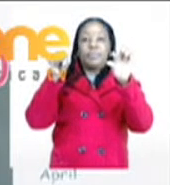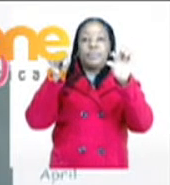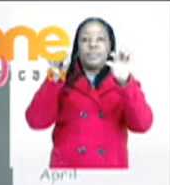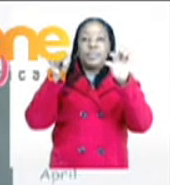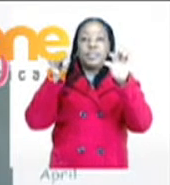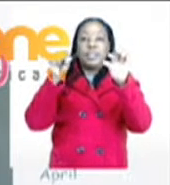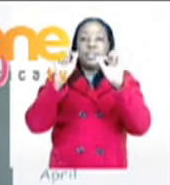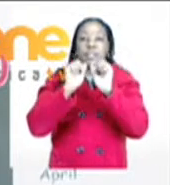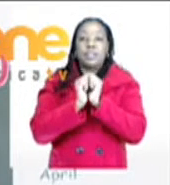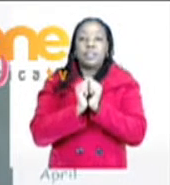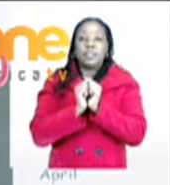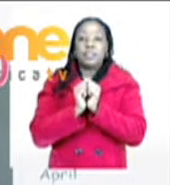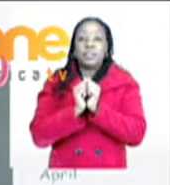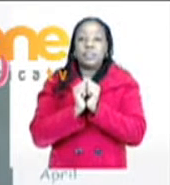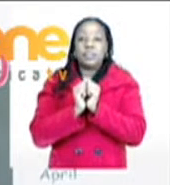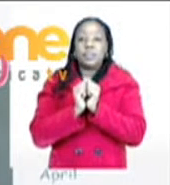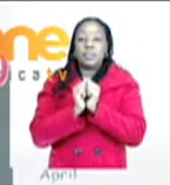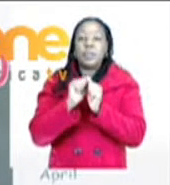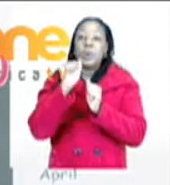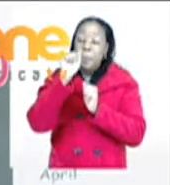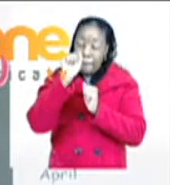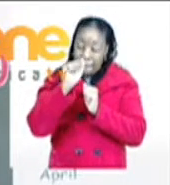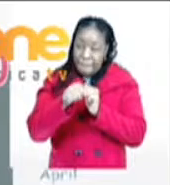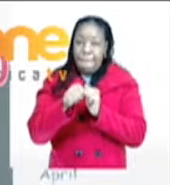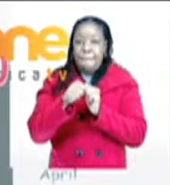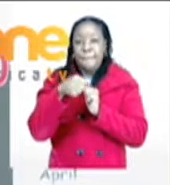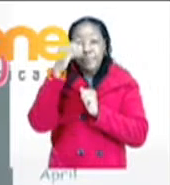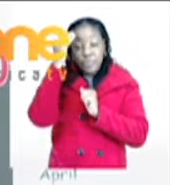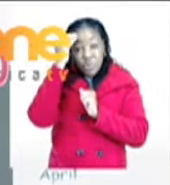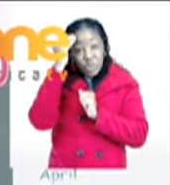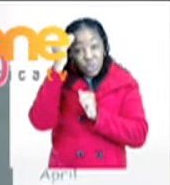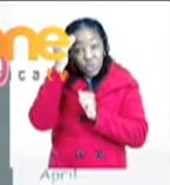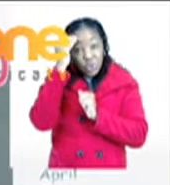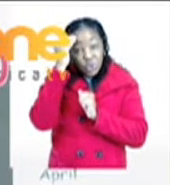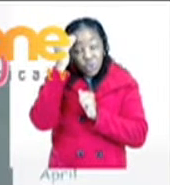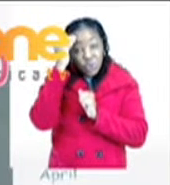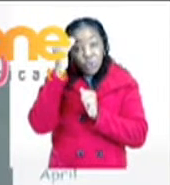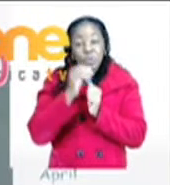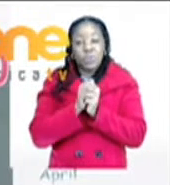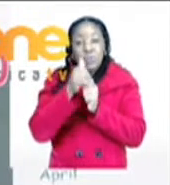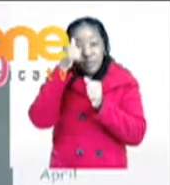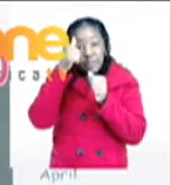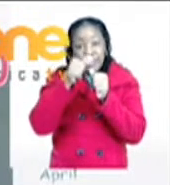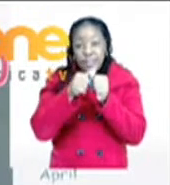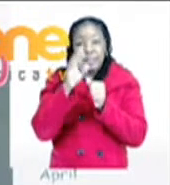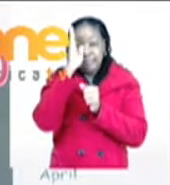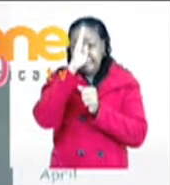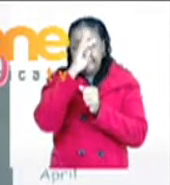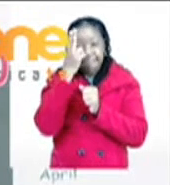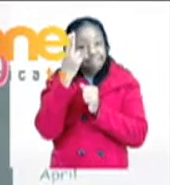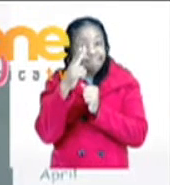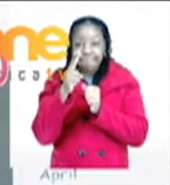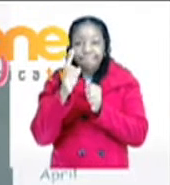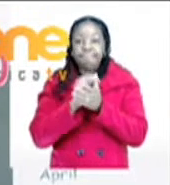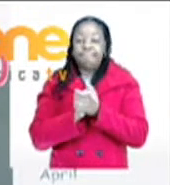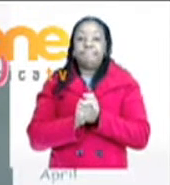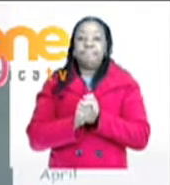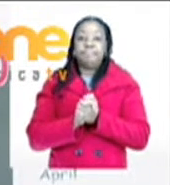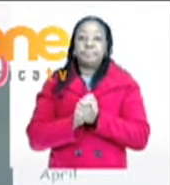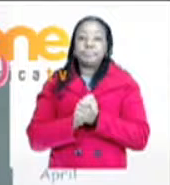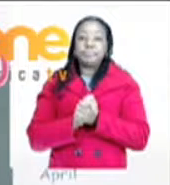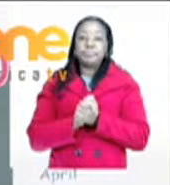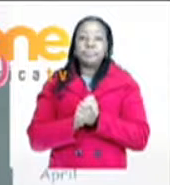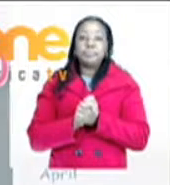should remember where to place all these emblems. Now let's get back to